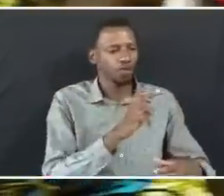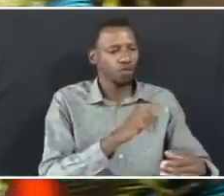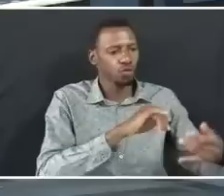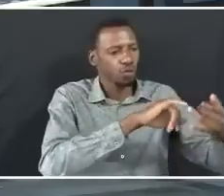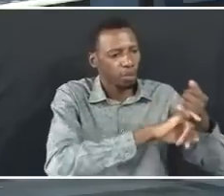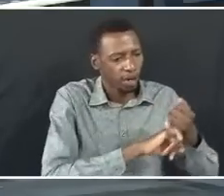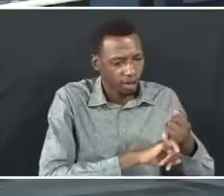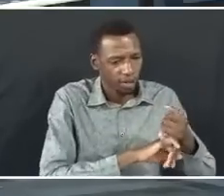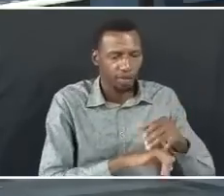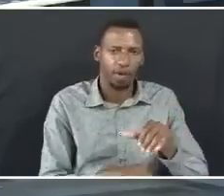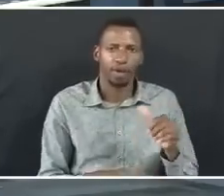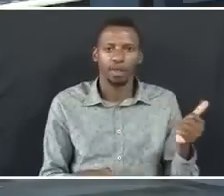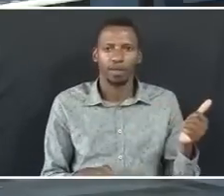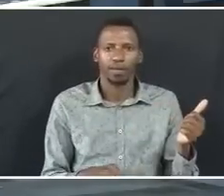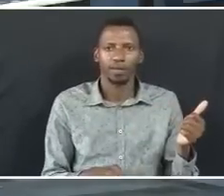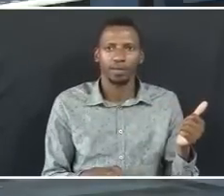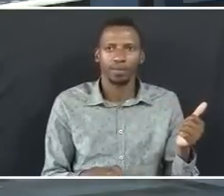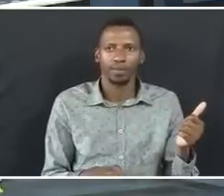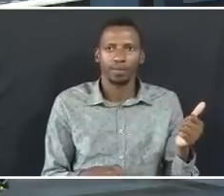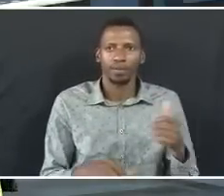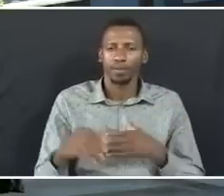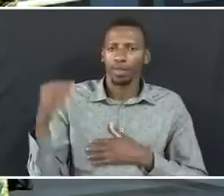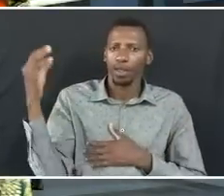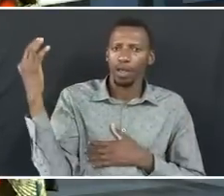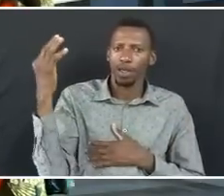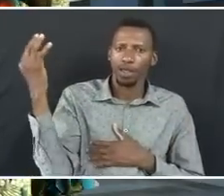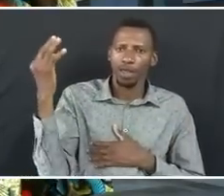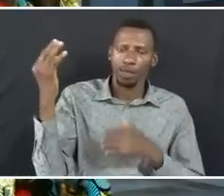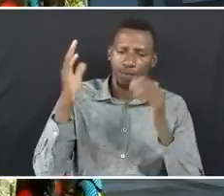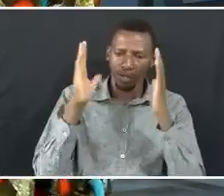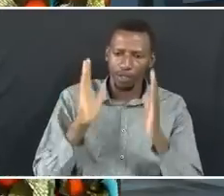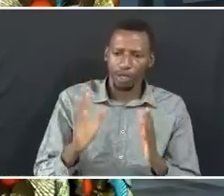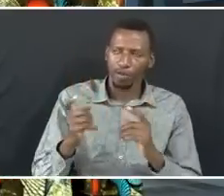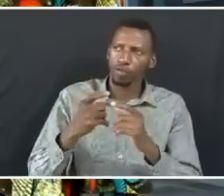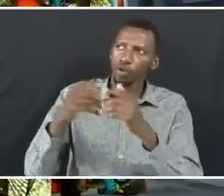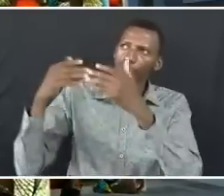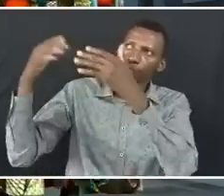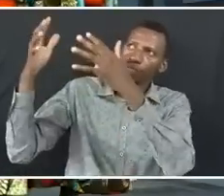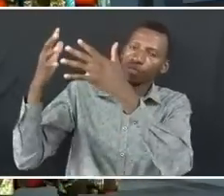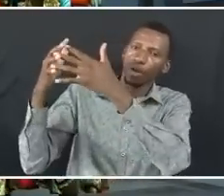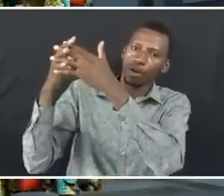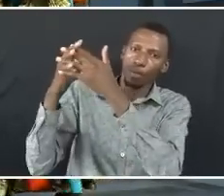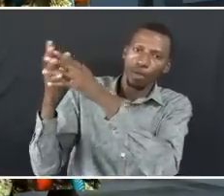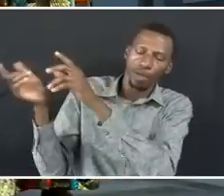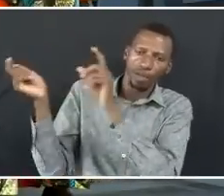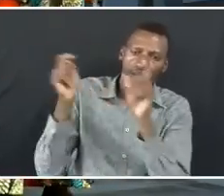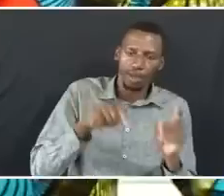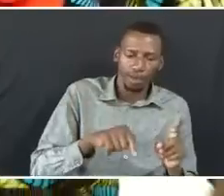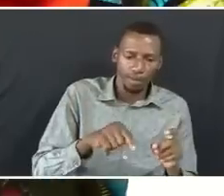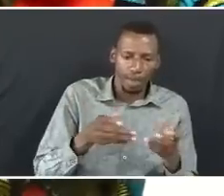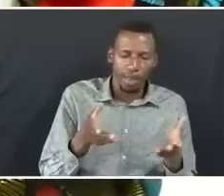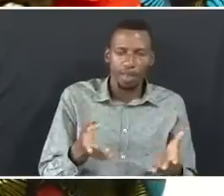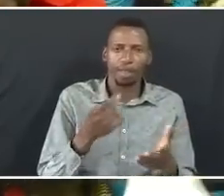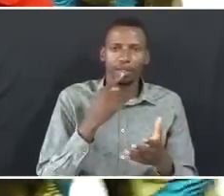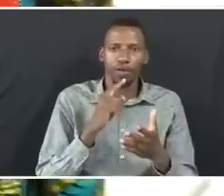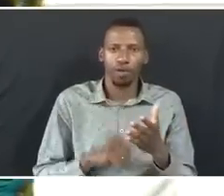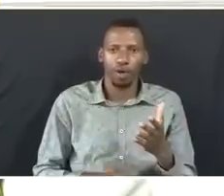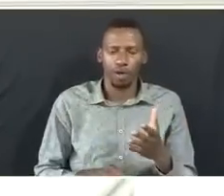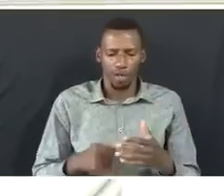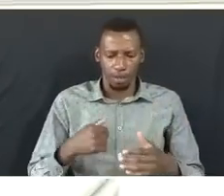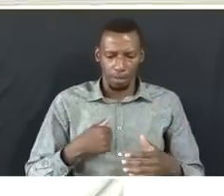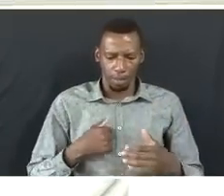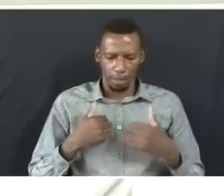would comfortably come from the U.S., stand on this pulpit and say, I am Pastor so-and-so. This is